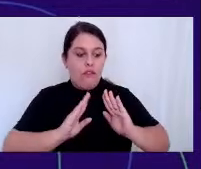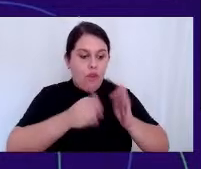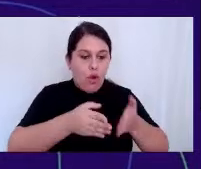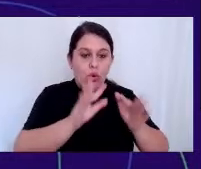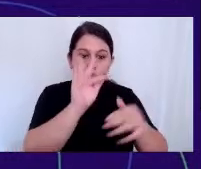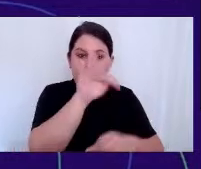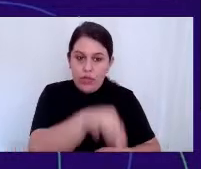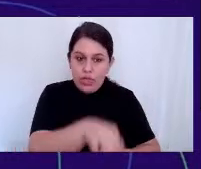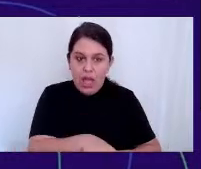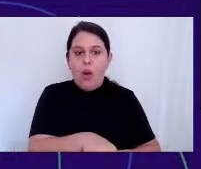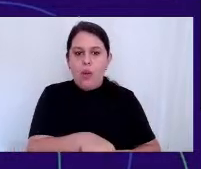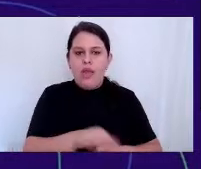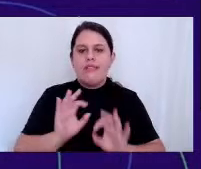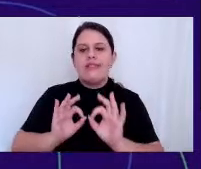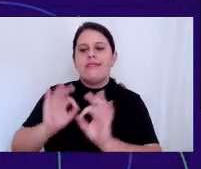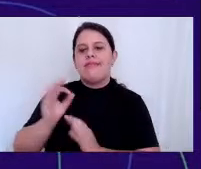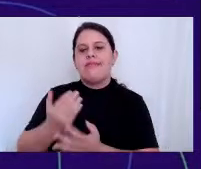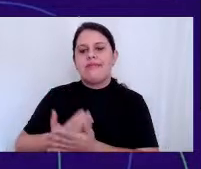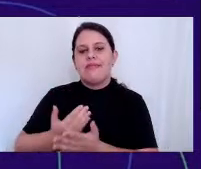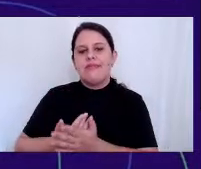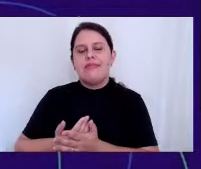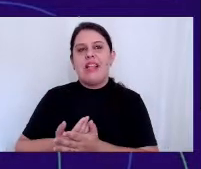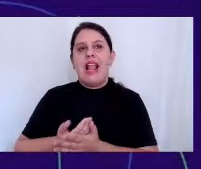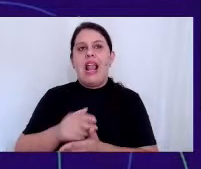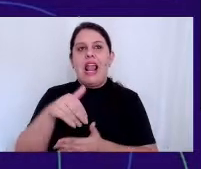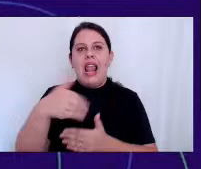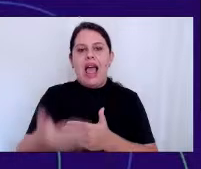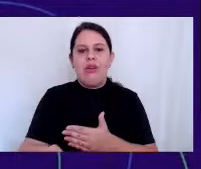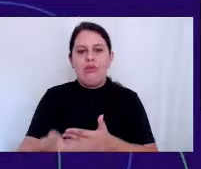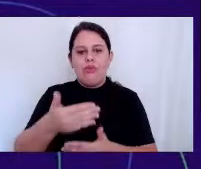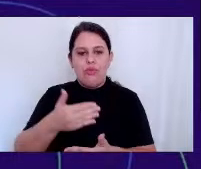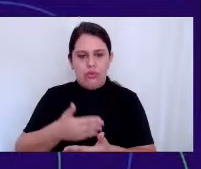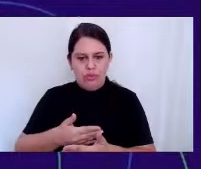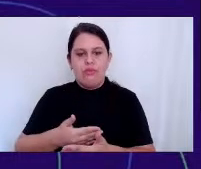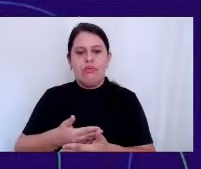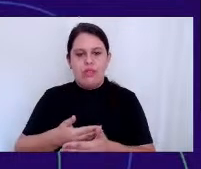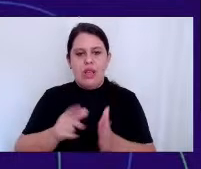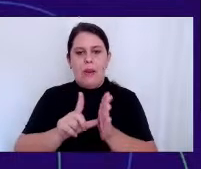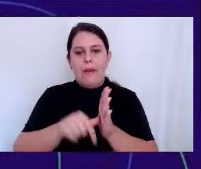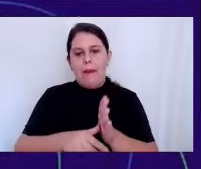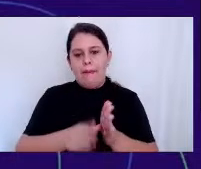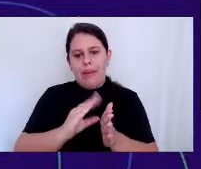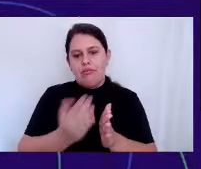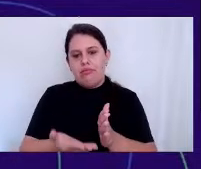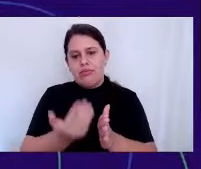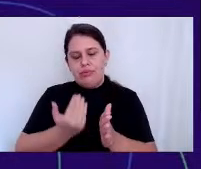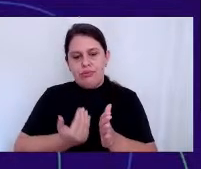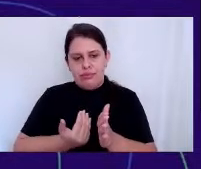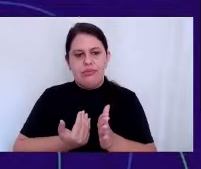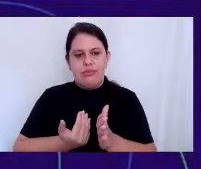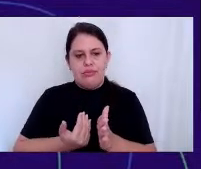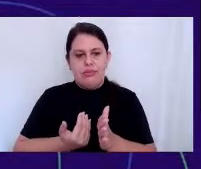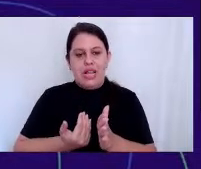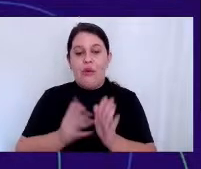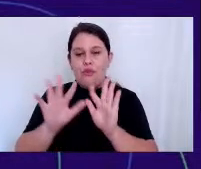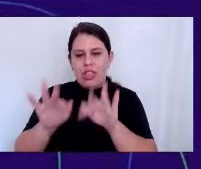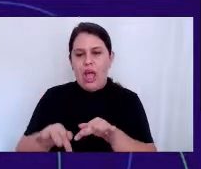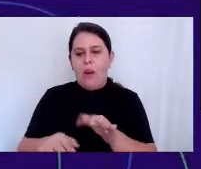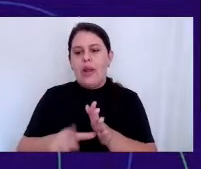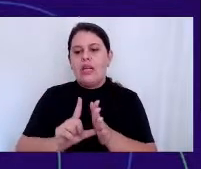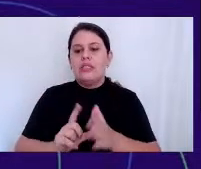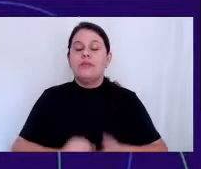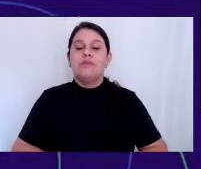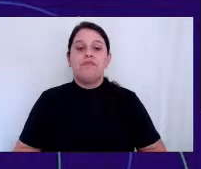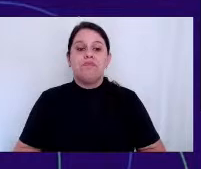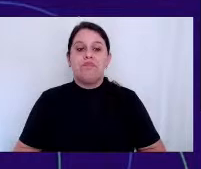a lesson, backwards. And this doesn't work with the free versions of AI models,